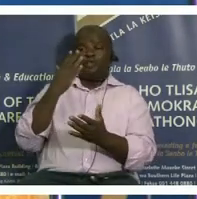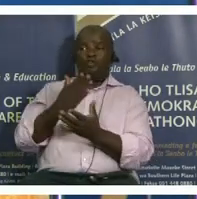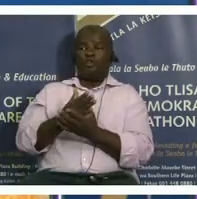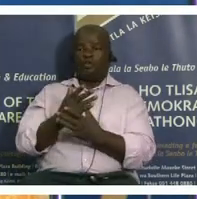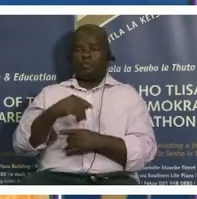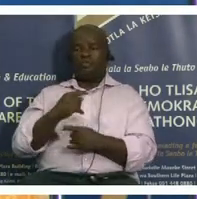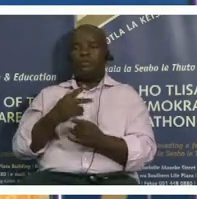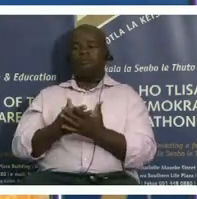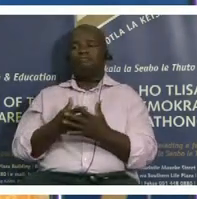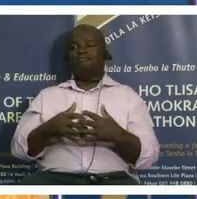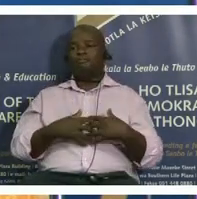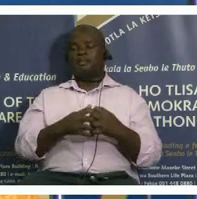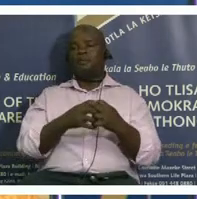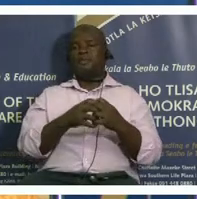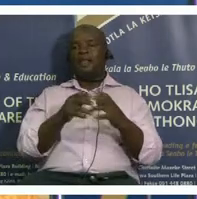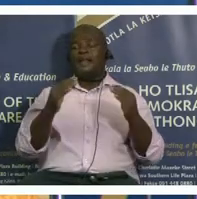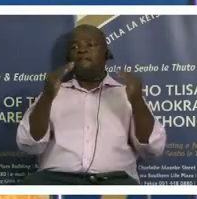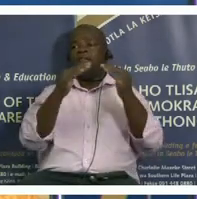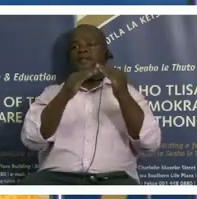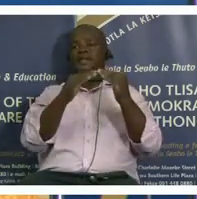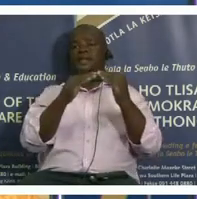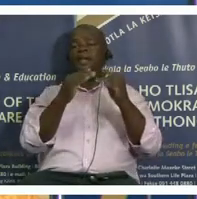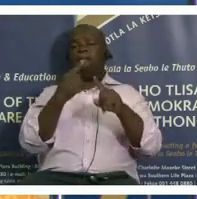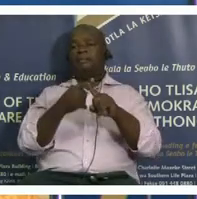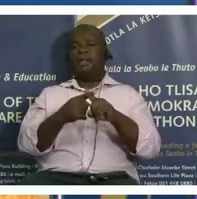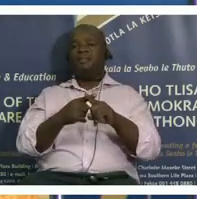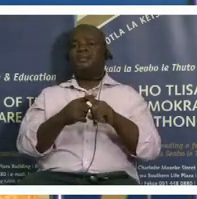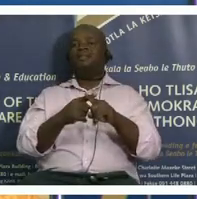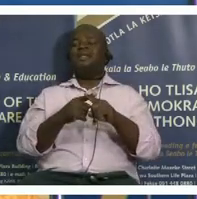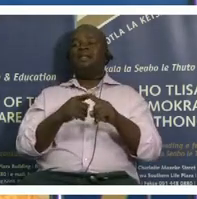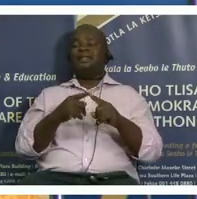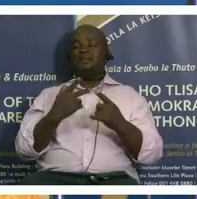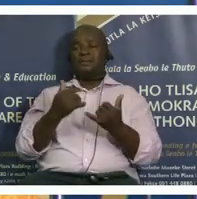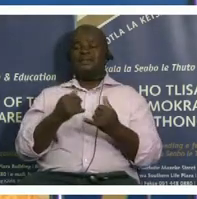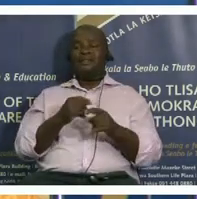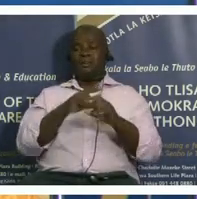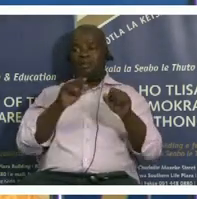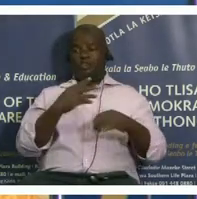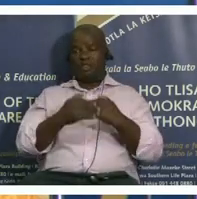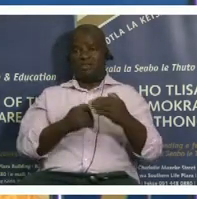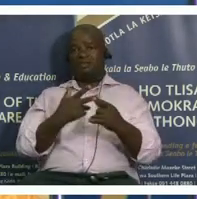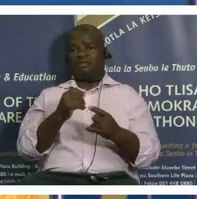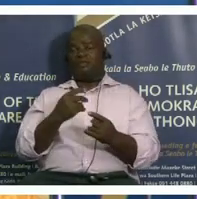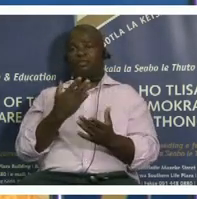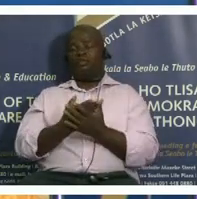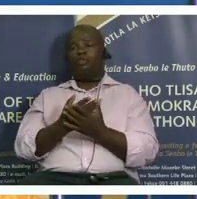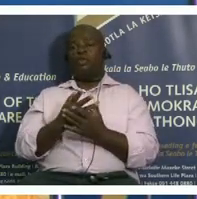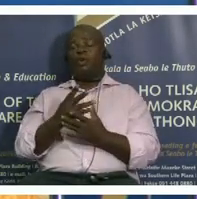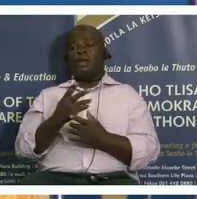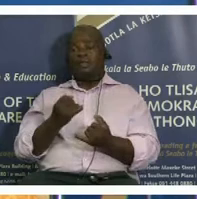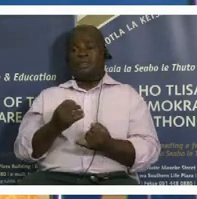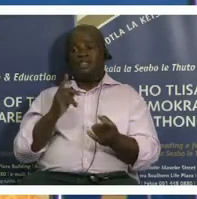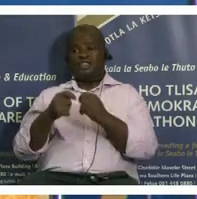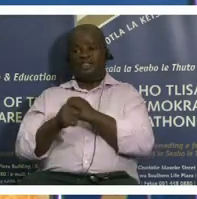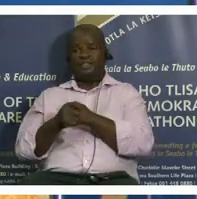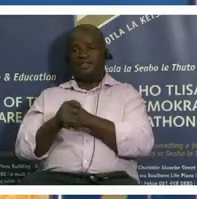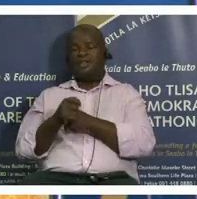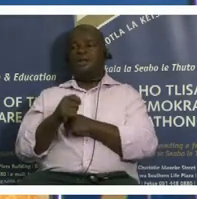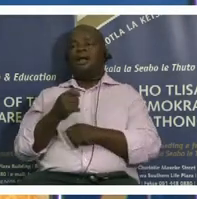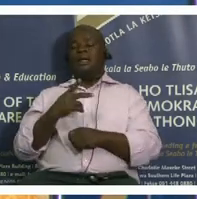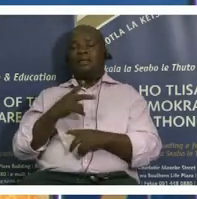fair, competitive, and transparent process at every stage to maximize the value we gain